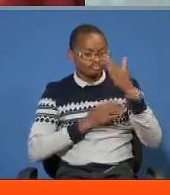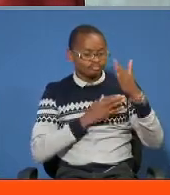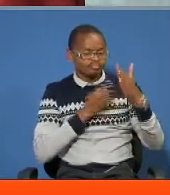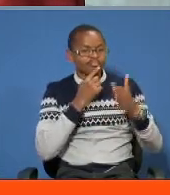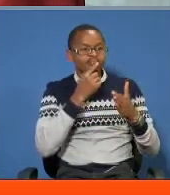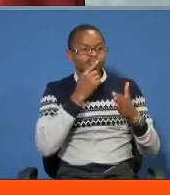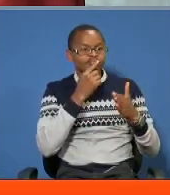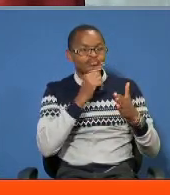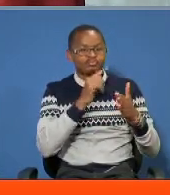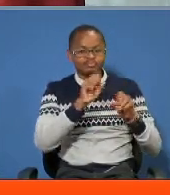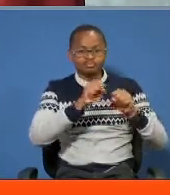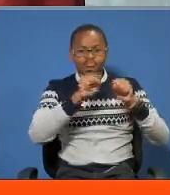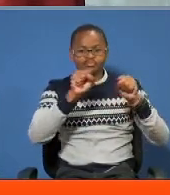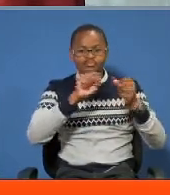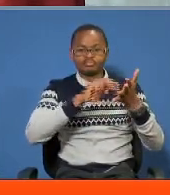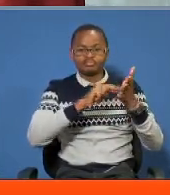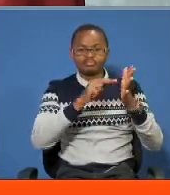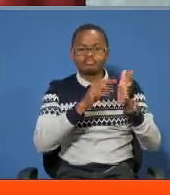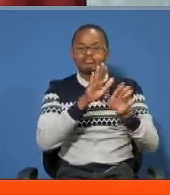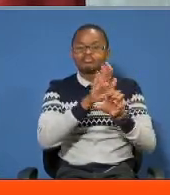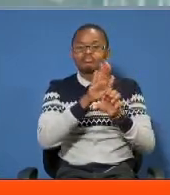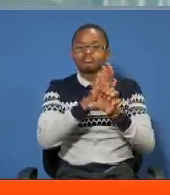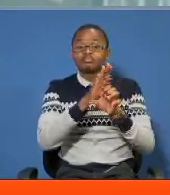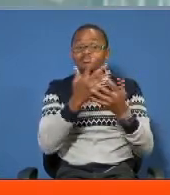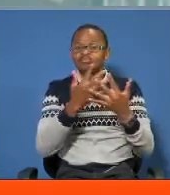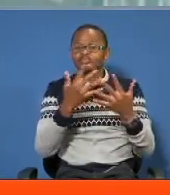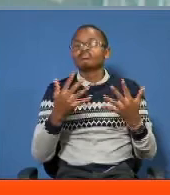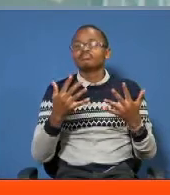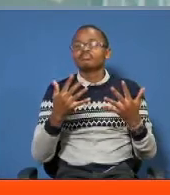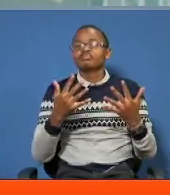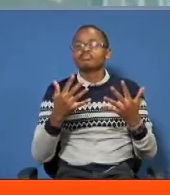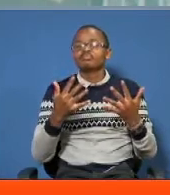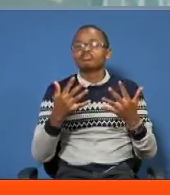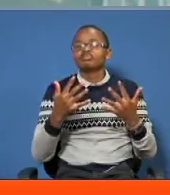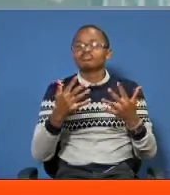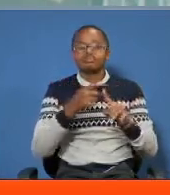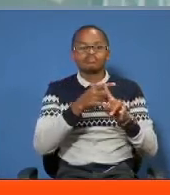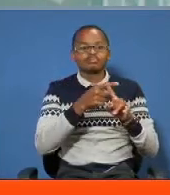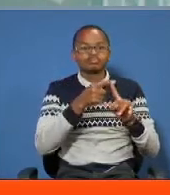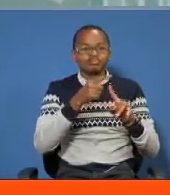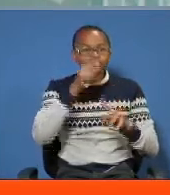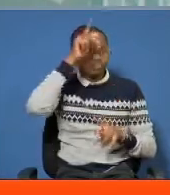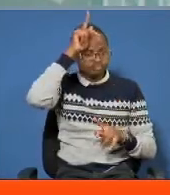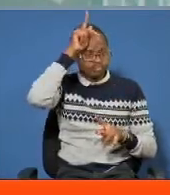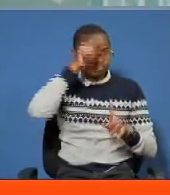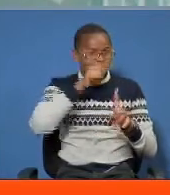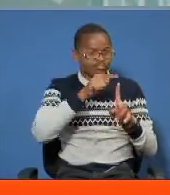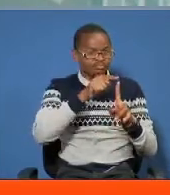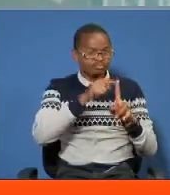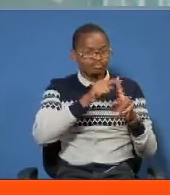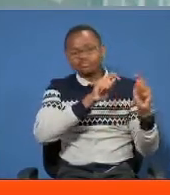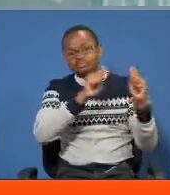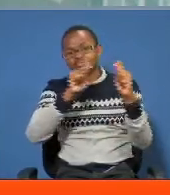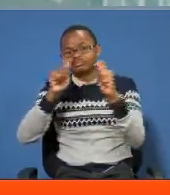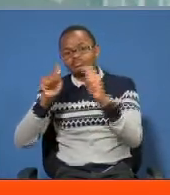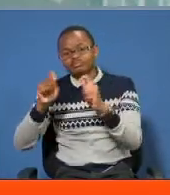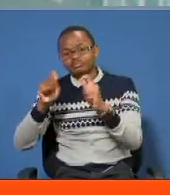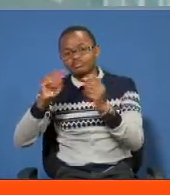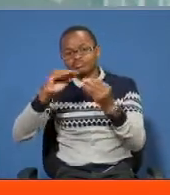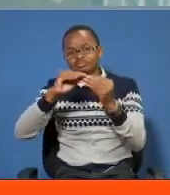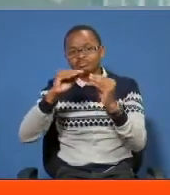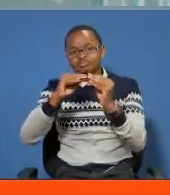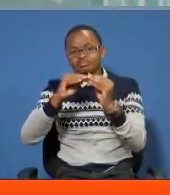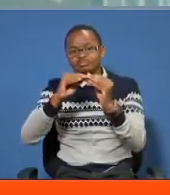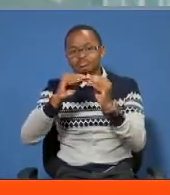country. And when you say innovation system, it means a number of elements, from knowledge all the way to be transformed